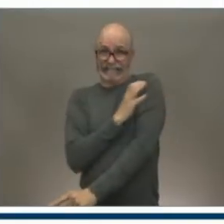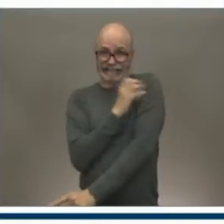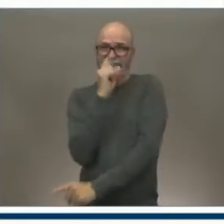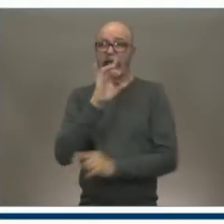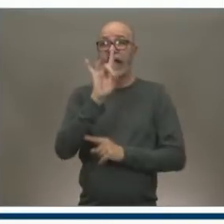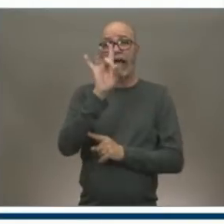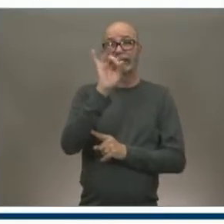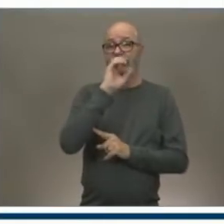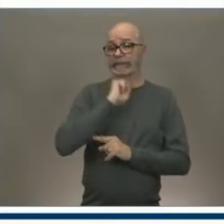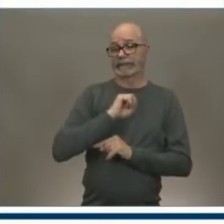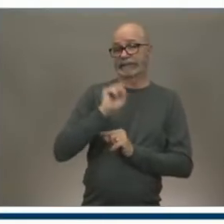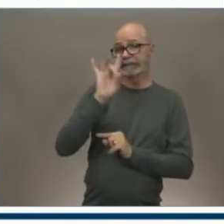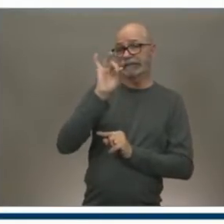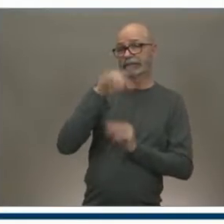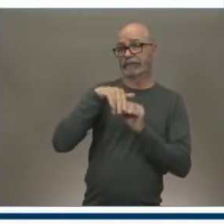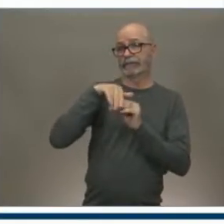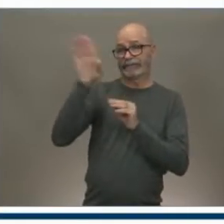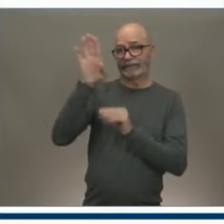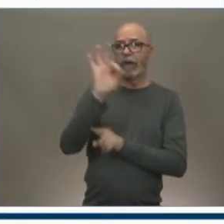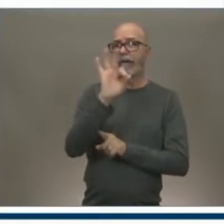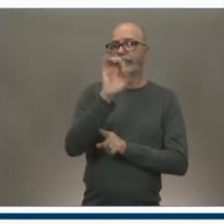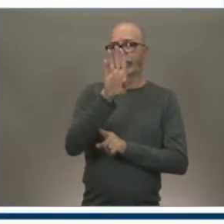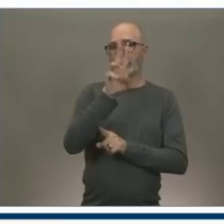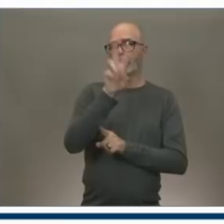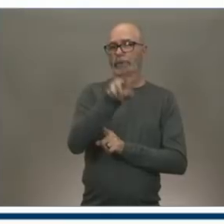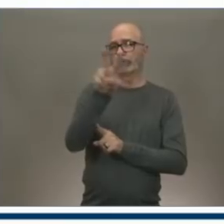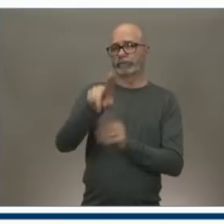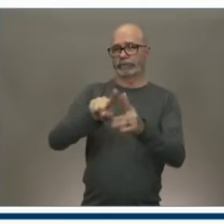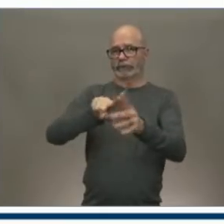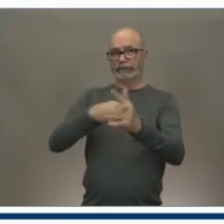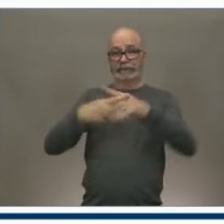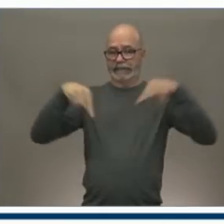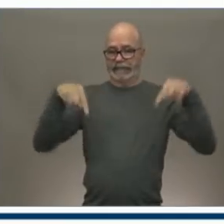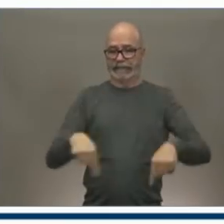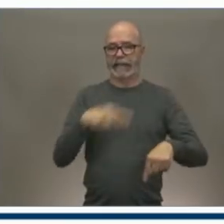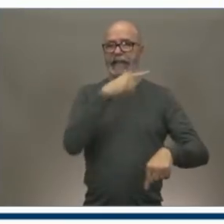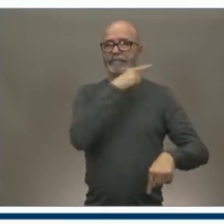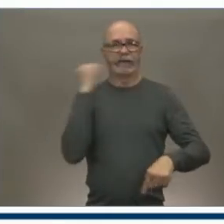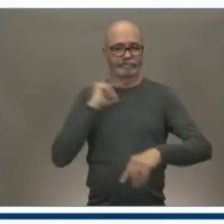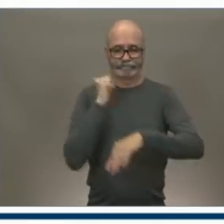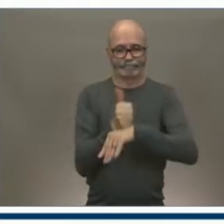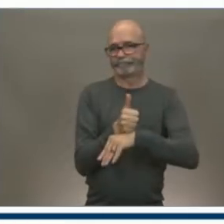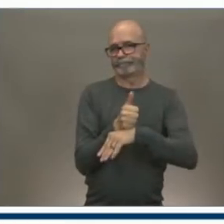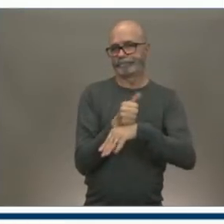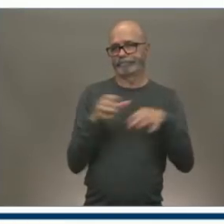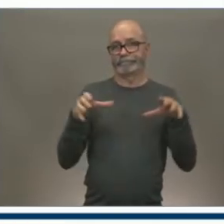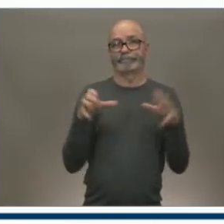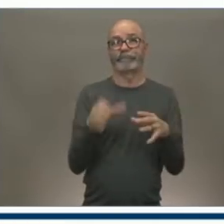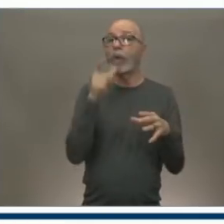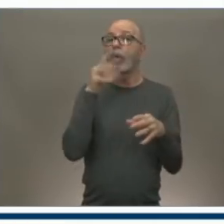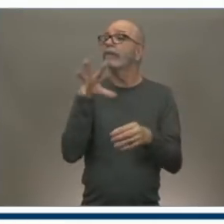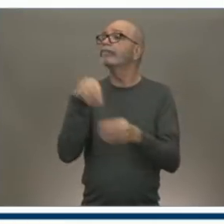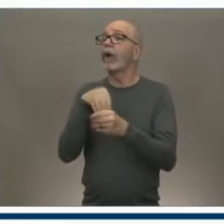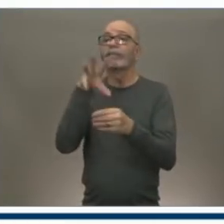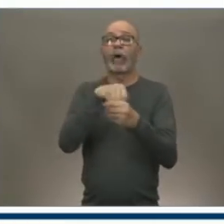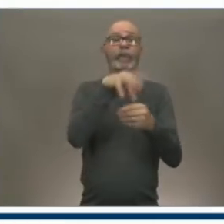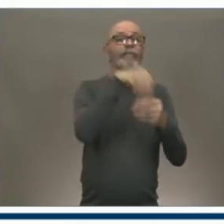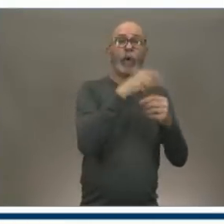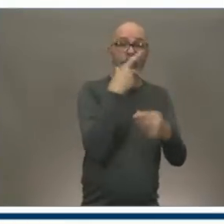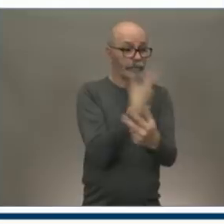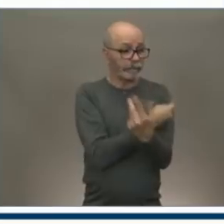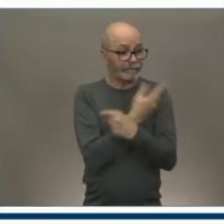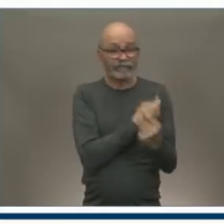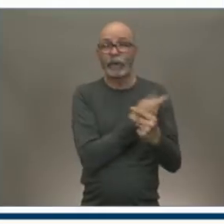22nd in Halifax. I want to thank everyone involved in our vaccination program, to those behind the scenes organizing the